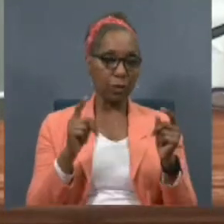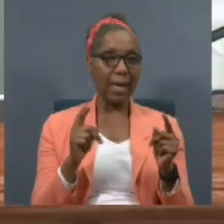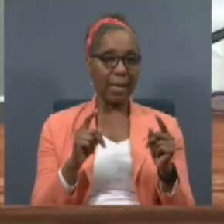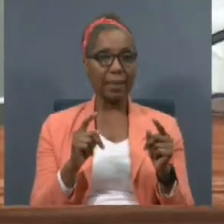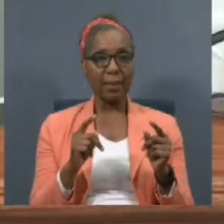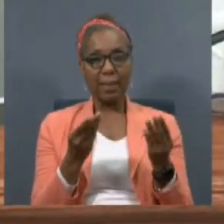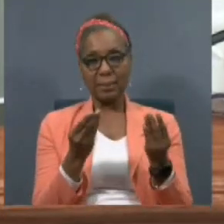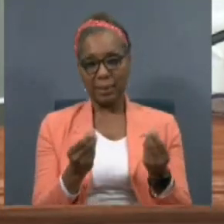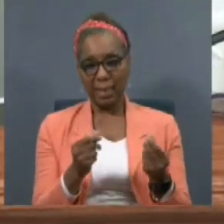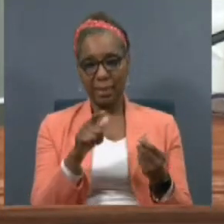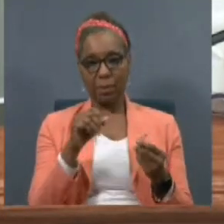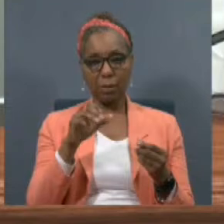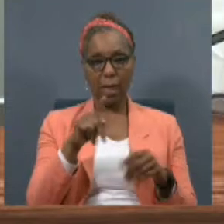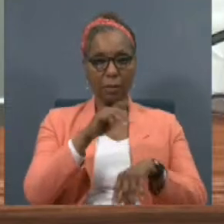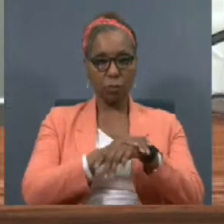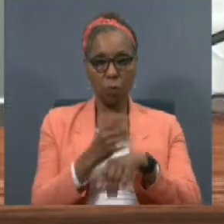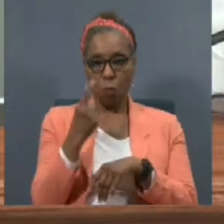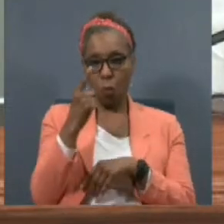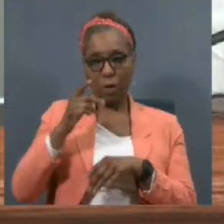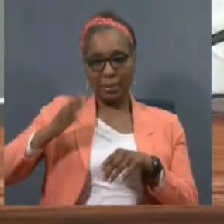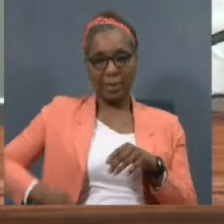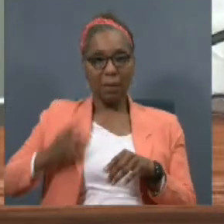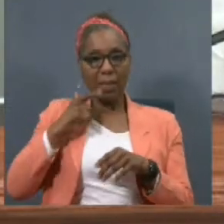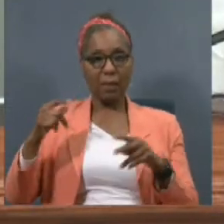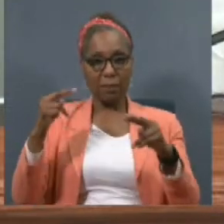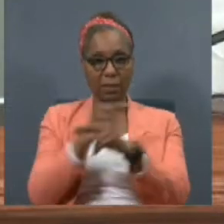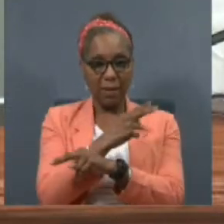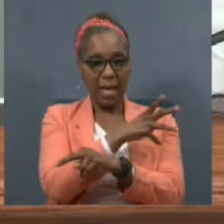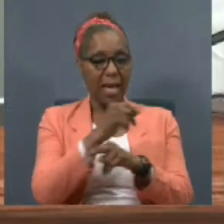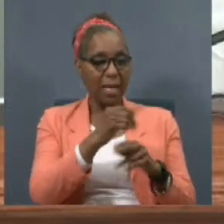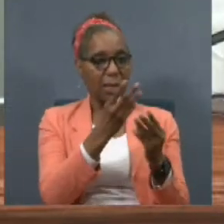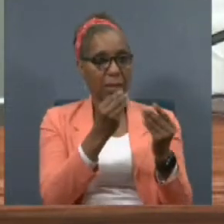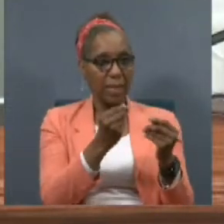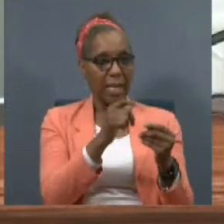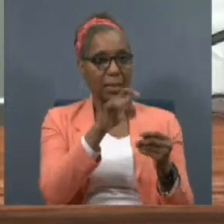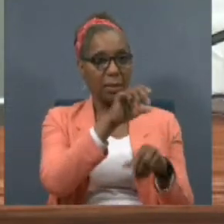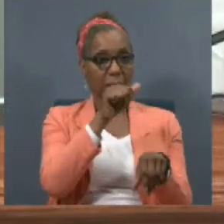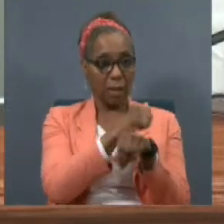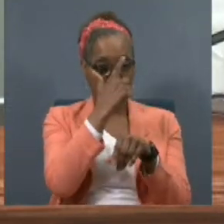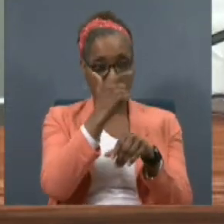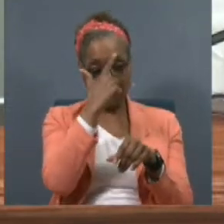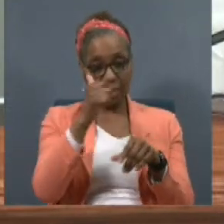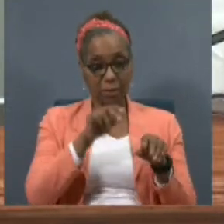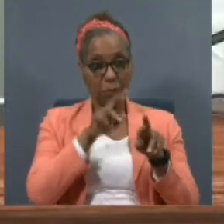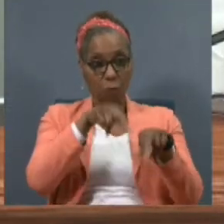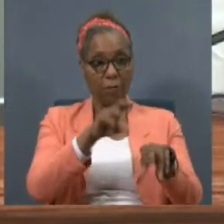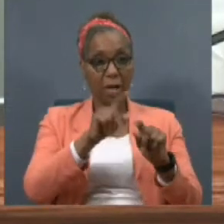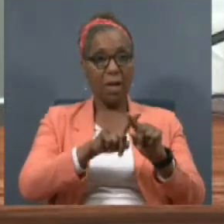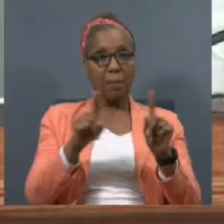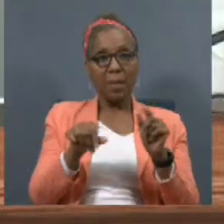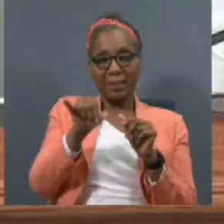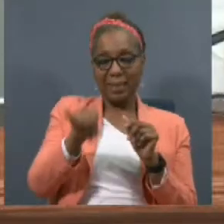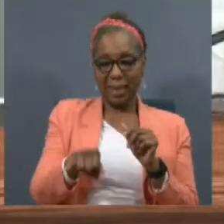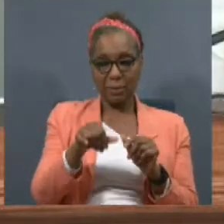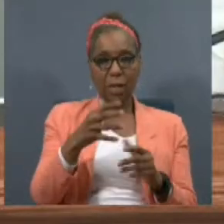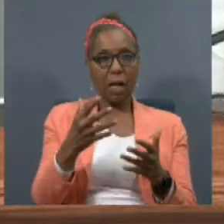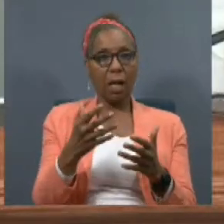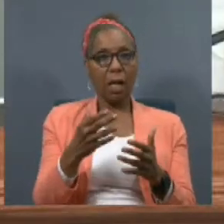obviously landlocked on one side by the interstate, landlocked on another by the river itself. This is an opportunity for the